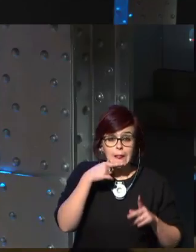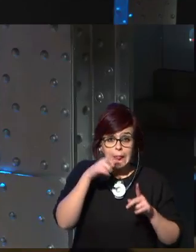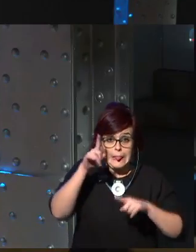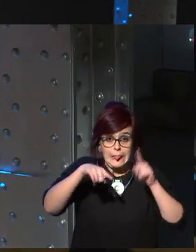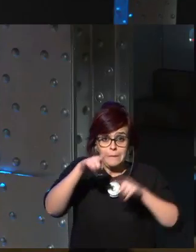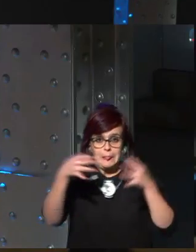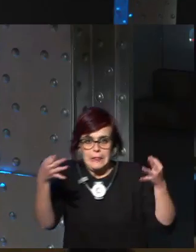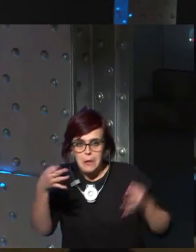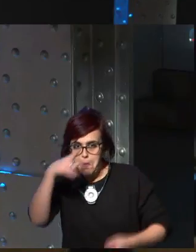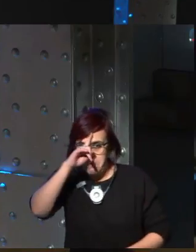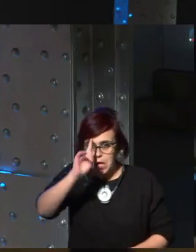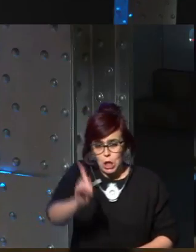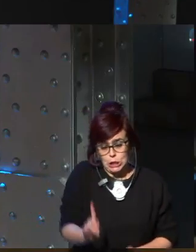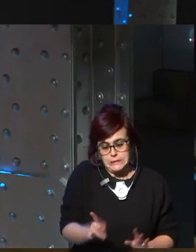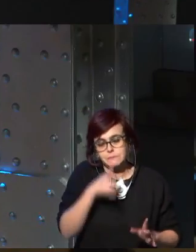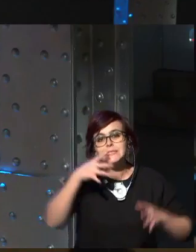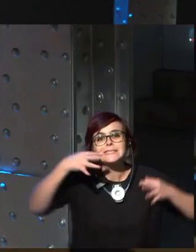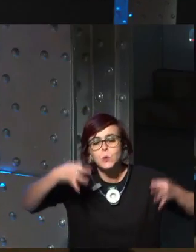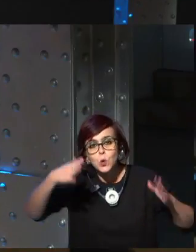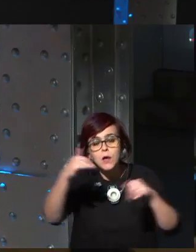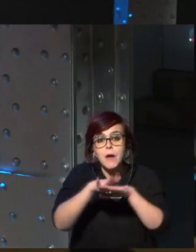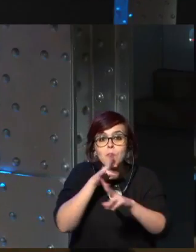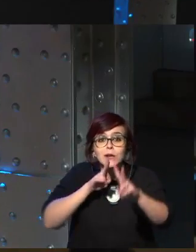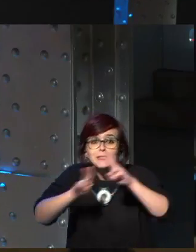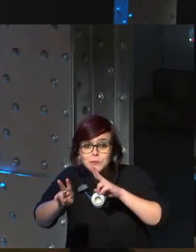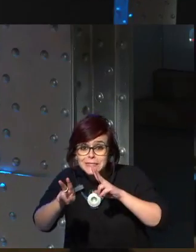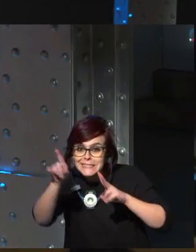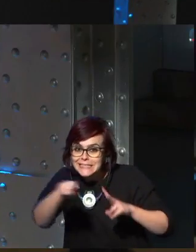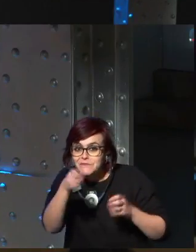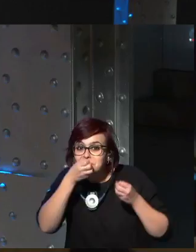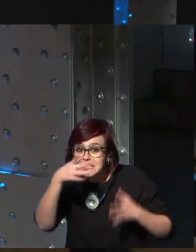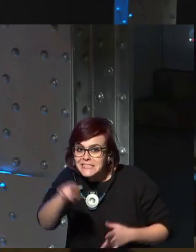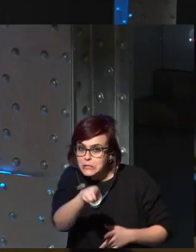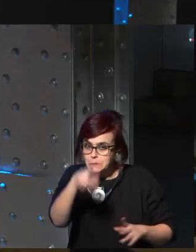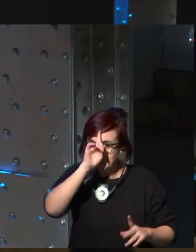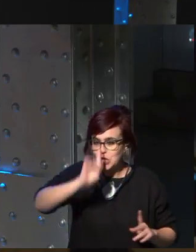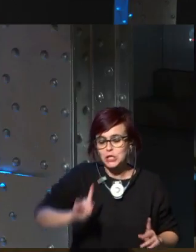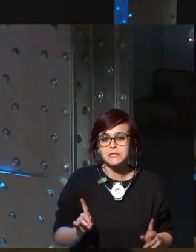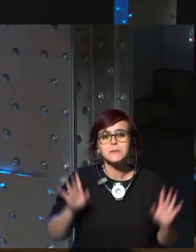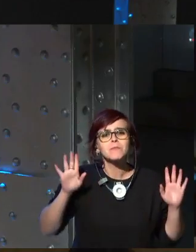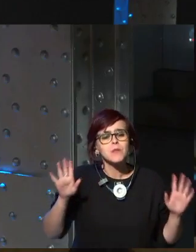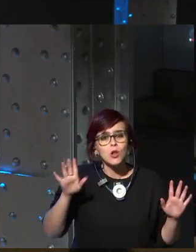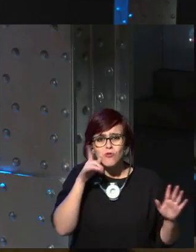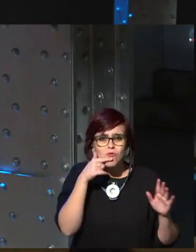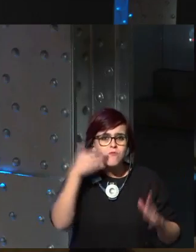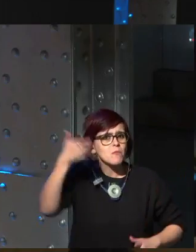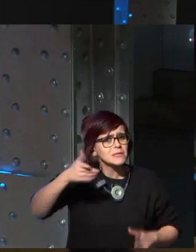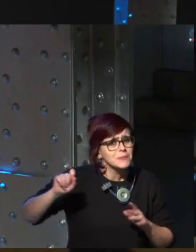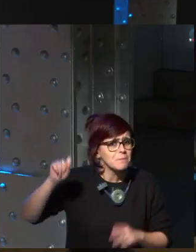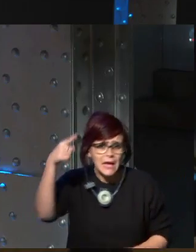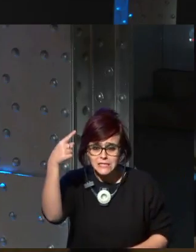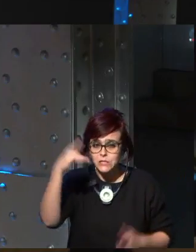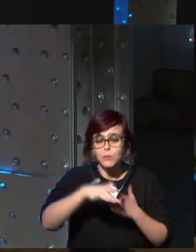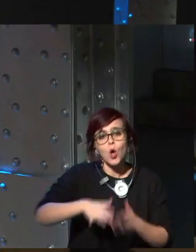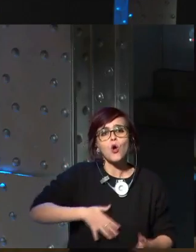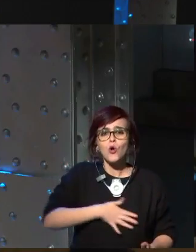this is the answer you're looking for, but I mean, I find that they rely on, above all else, they rely on convenience. You know, time and time